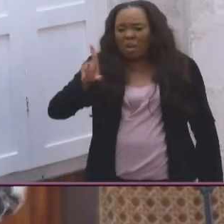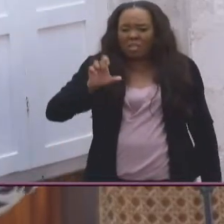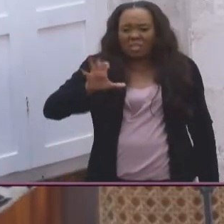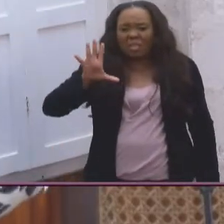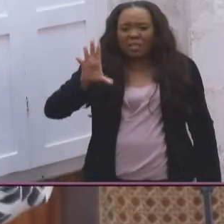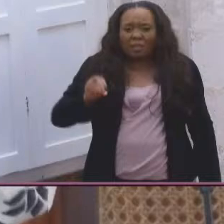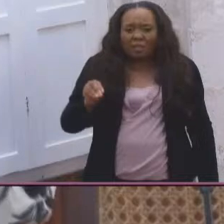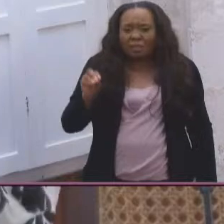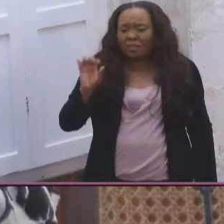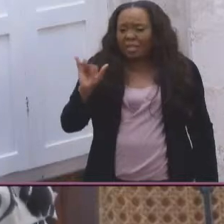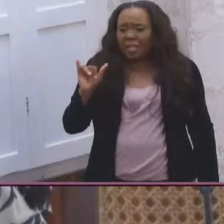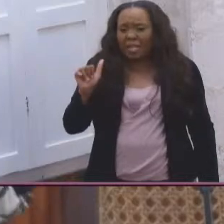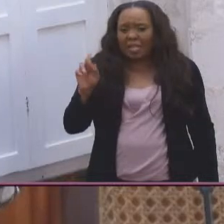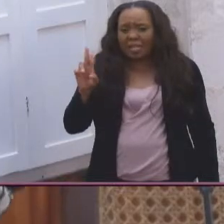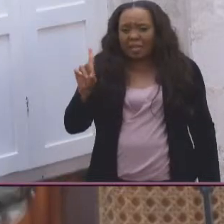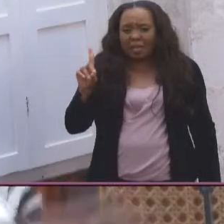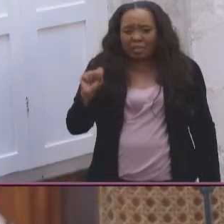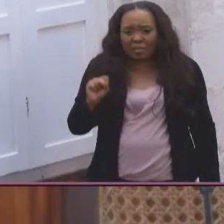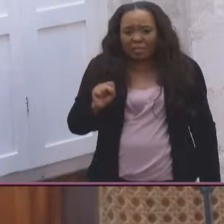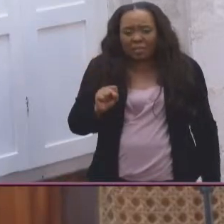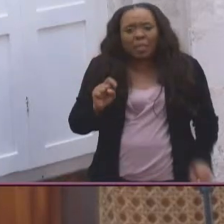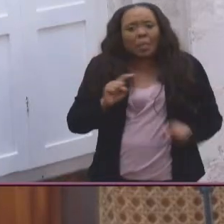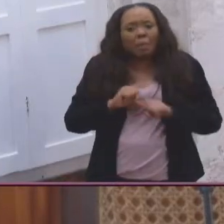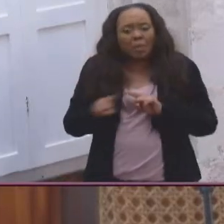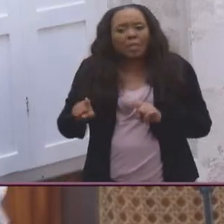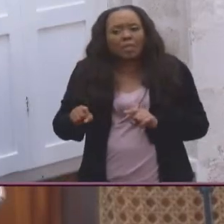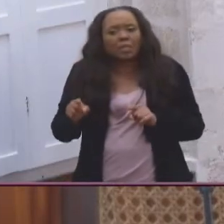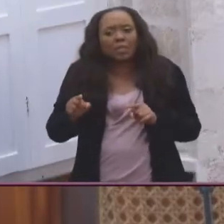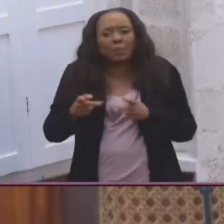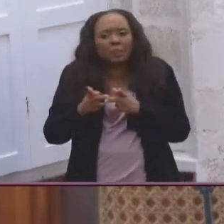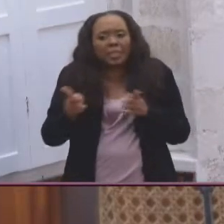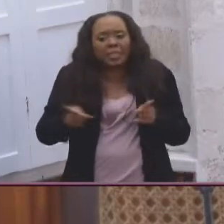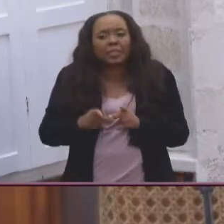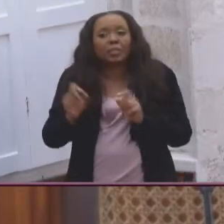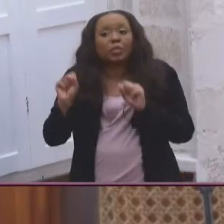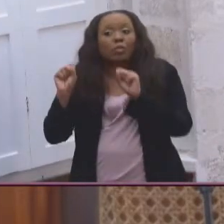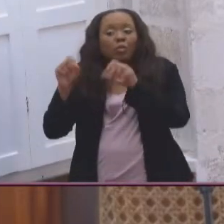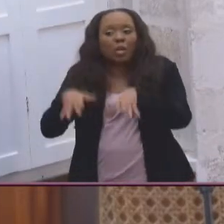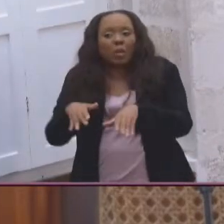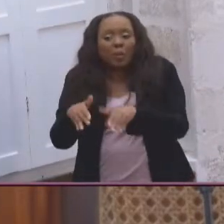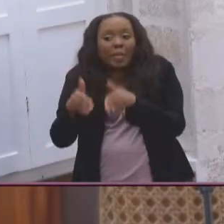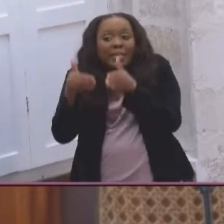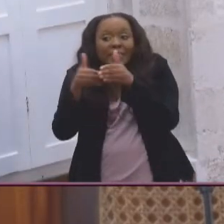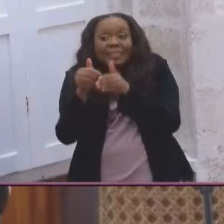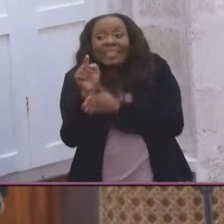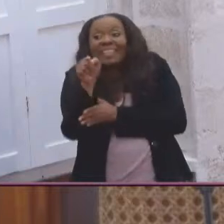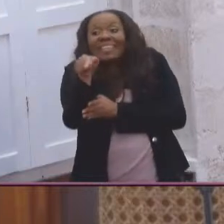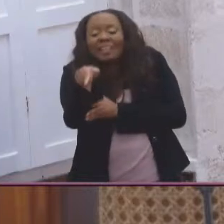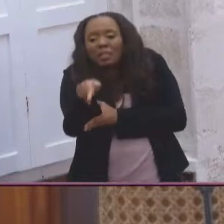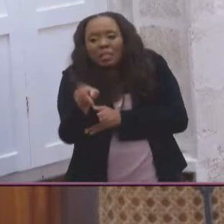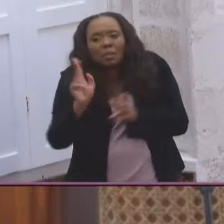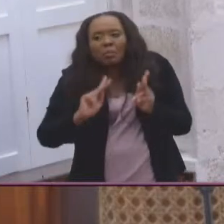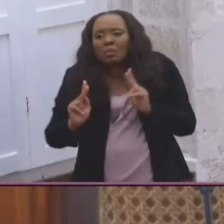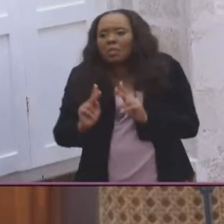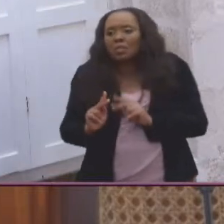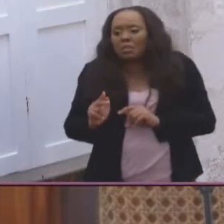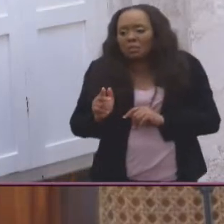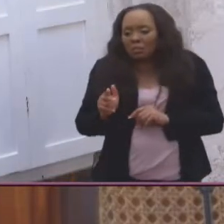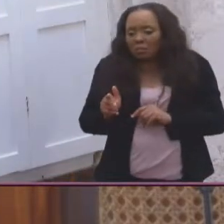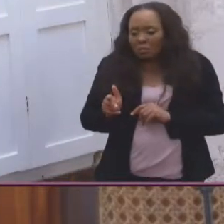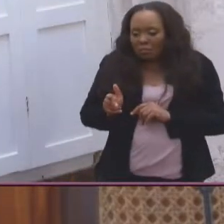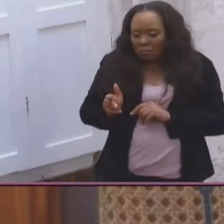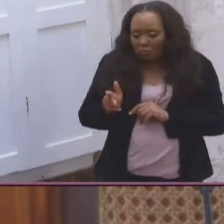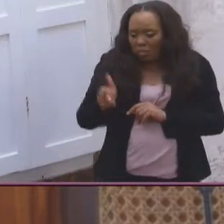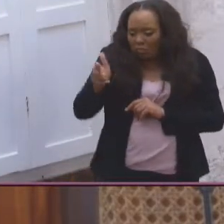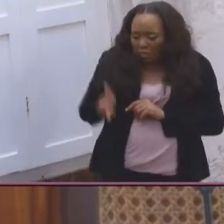where the landfill is perhaps quarter mile away, but people come there and dump, and people who are being